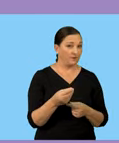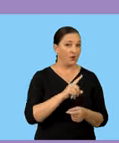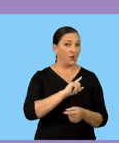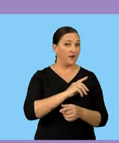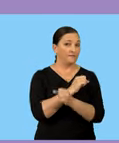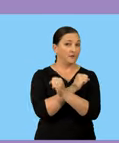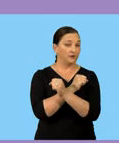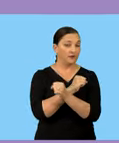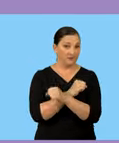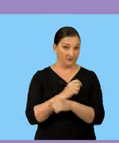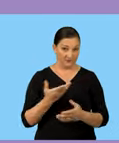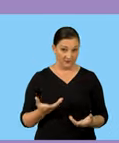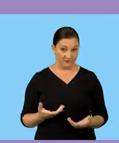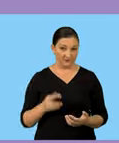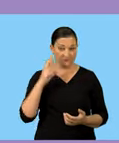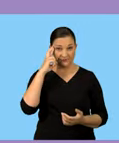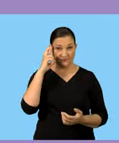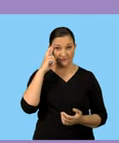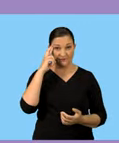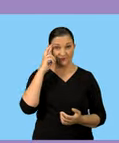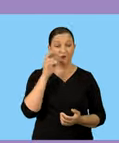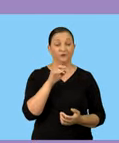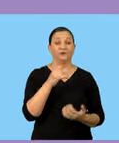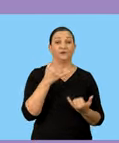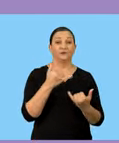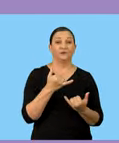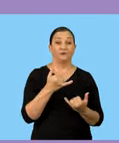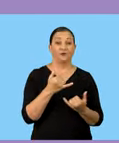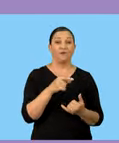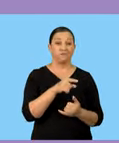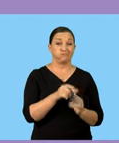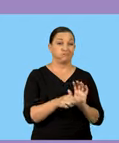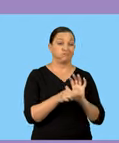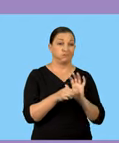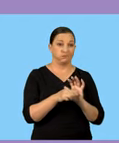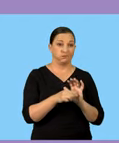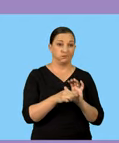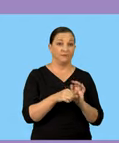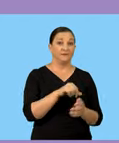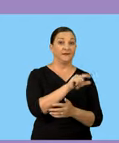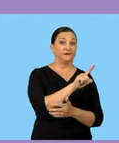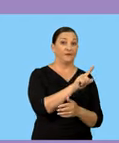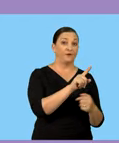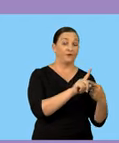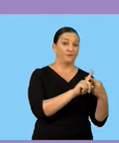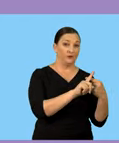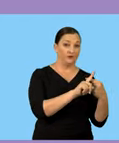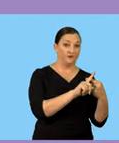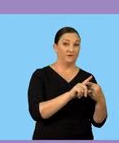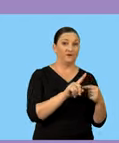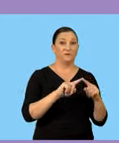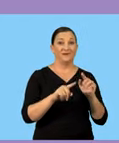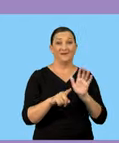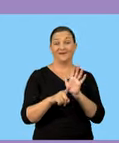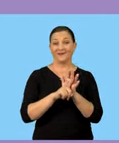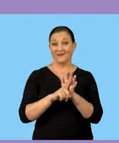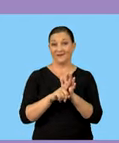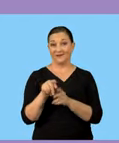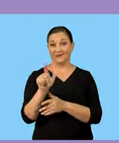we are multiplying, because remember, that determines the sign of our product. So we have 7 multiplied